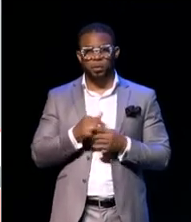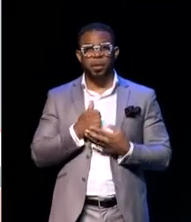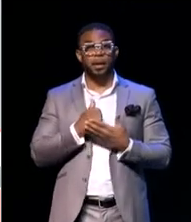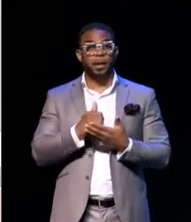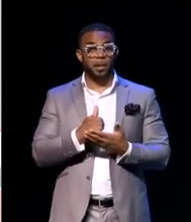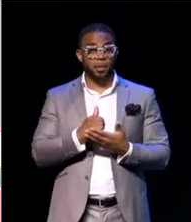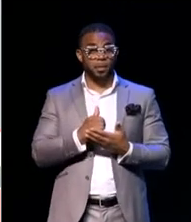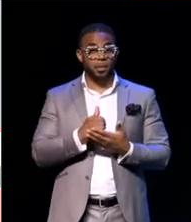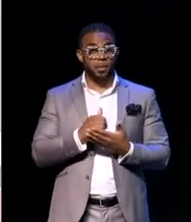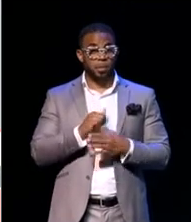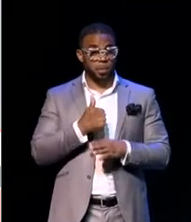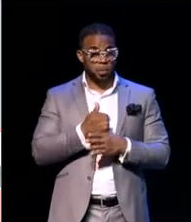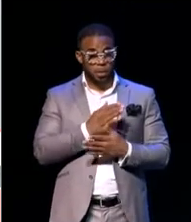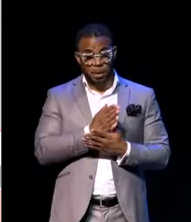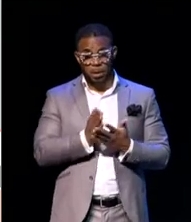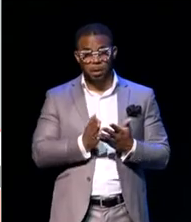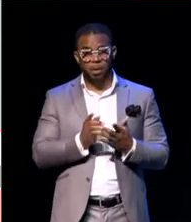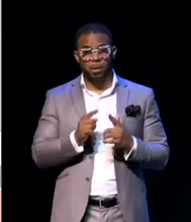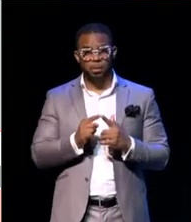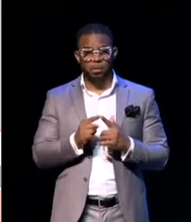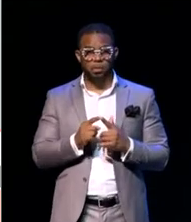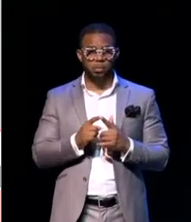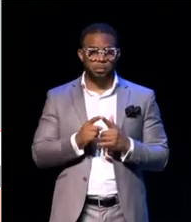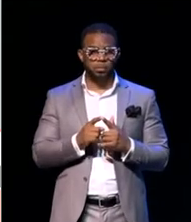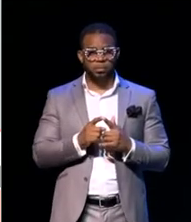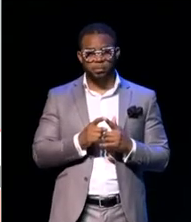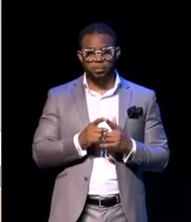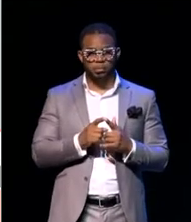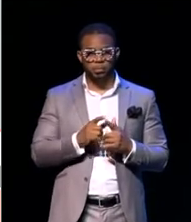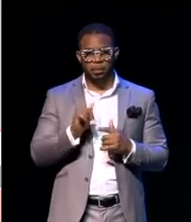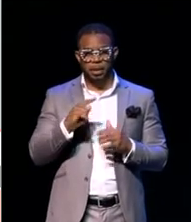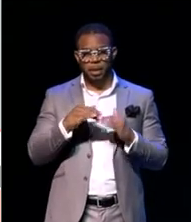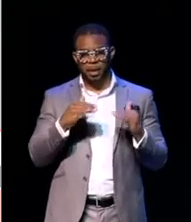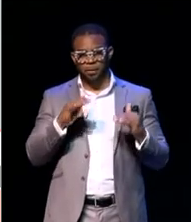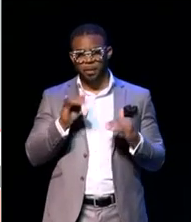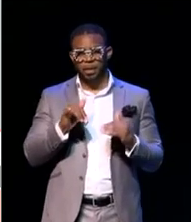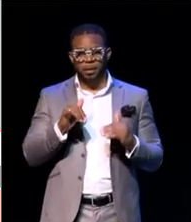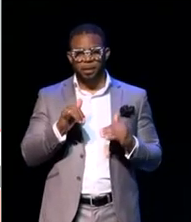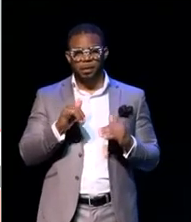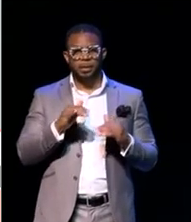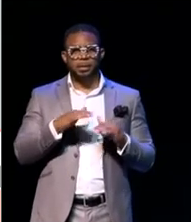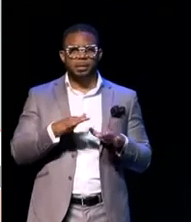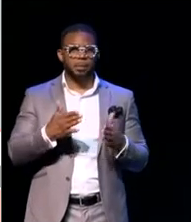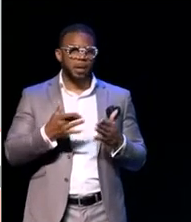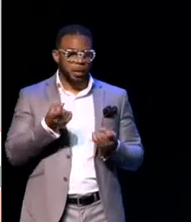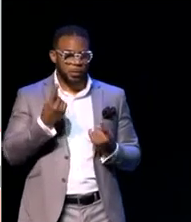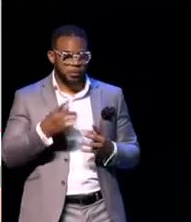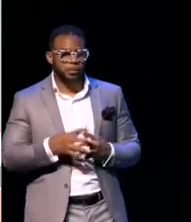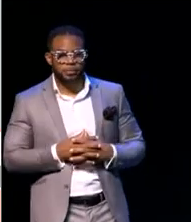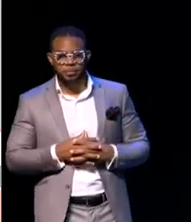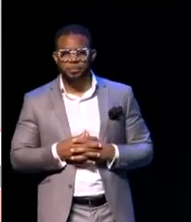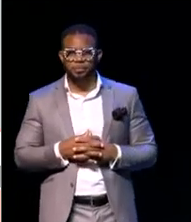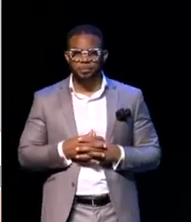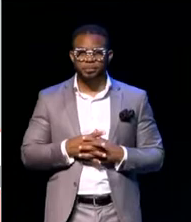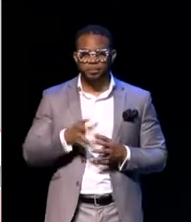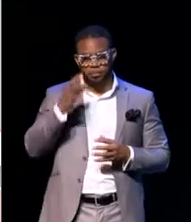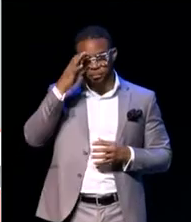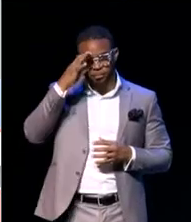help put it into the at the level that the child might understand.